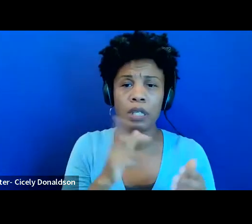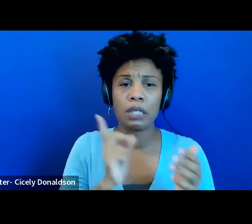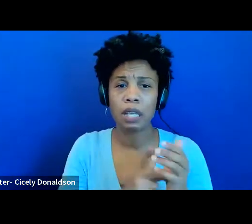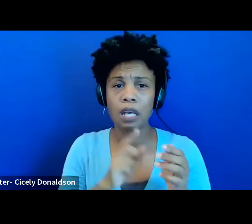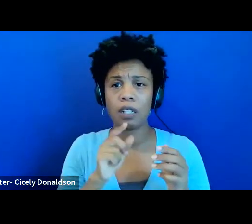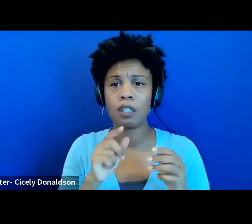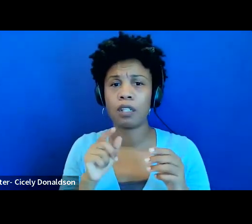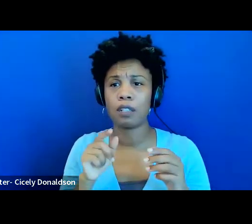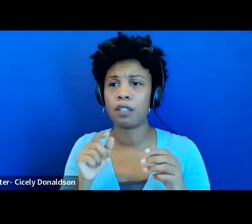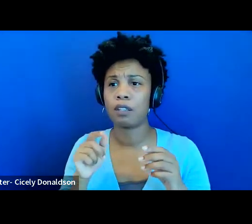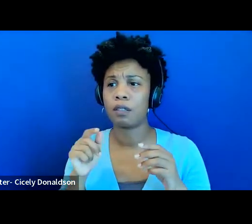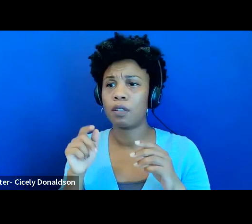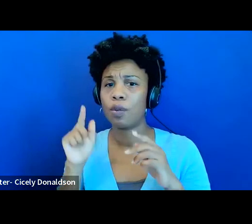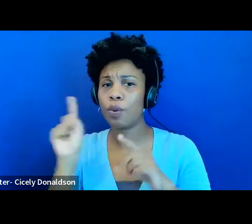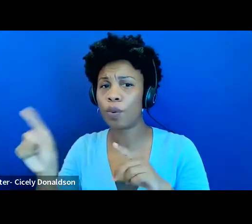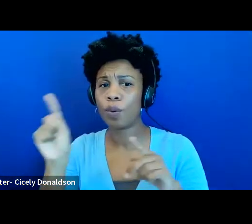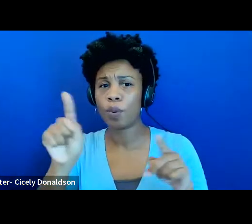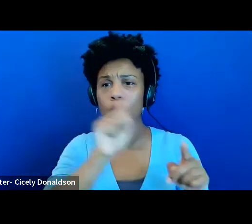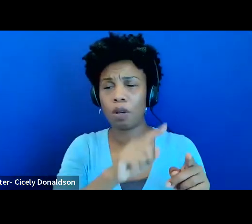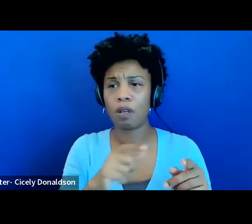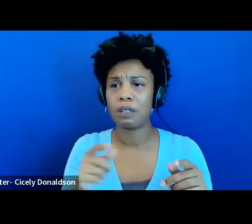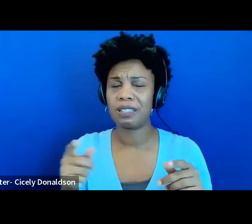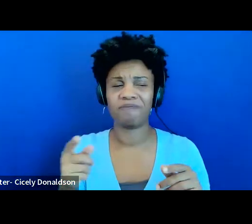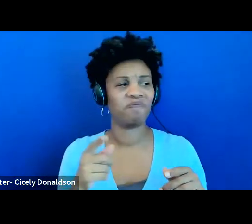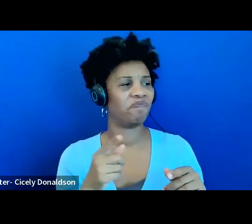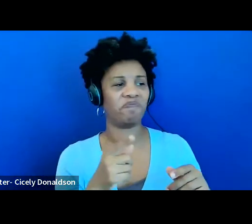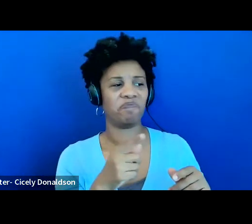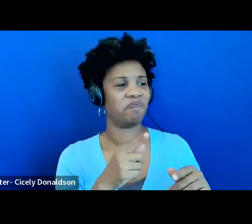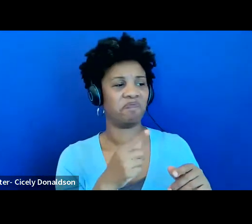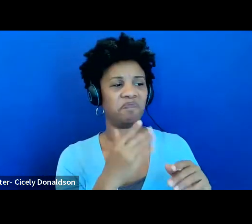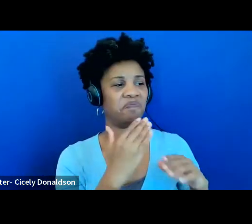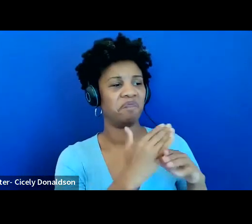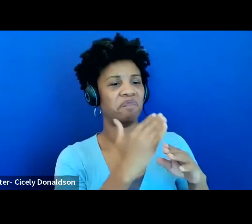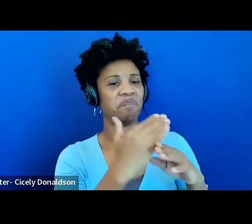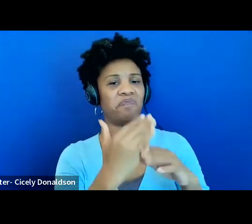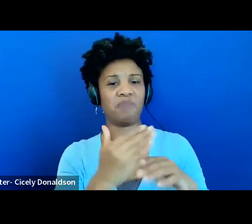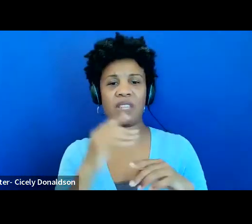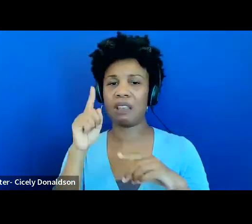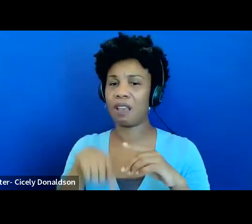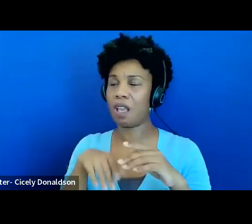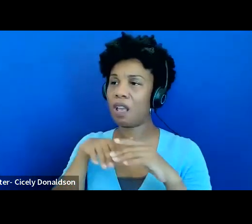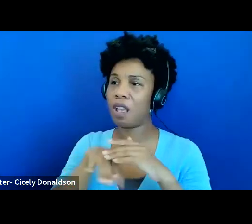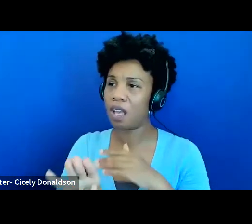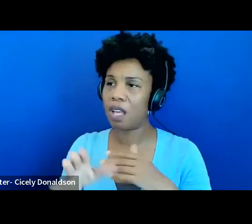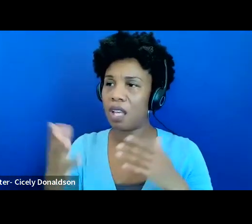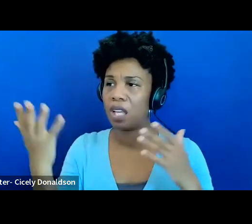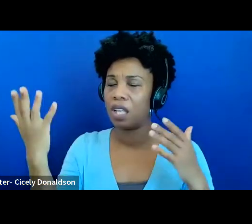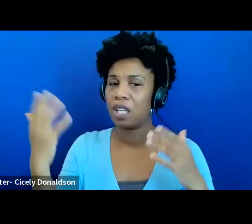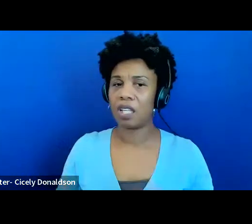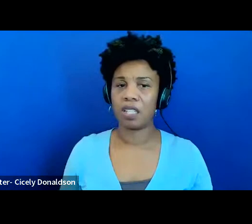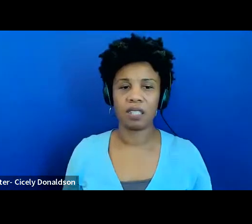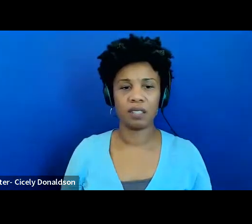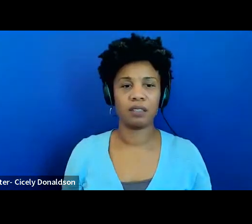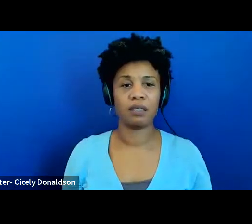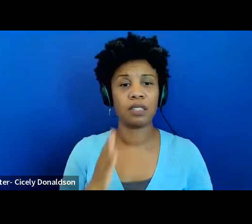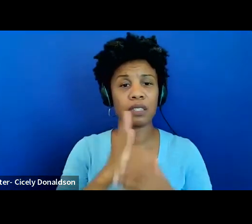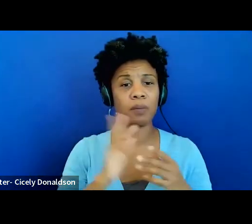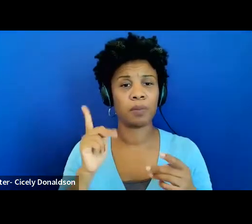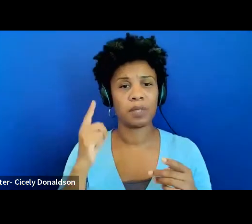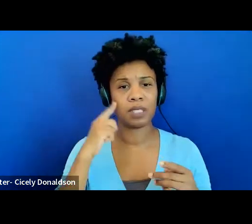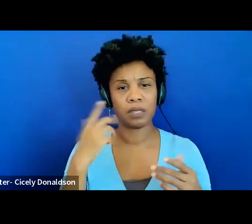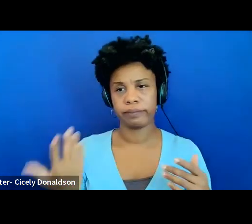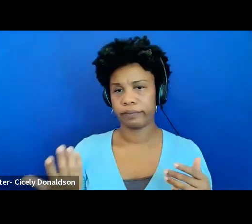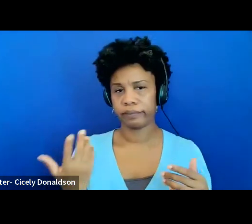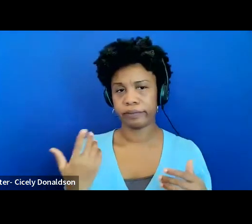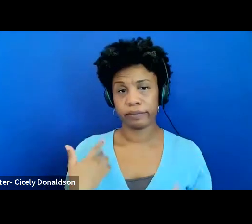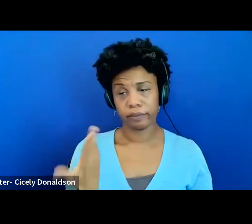disability had worsened amid COVID-19. Why complain though? Have you heard of this? An astonishing number